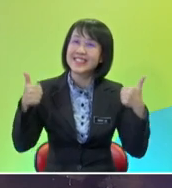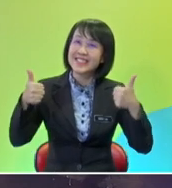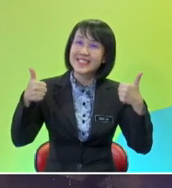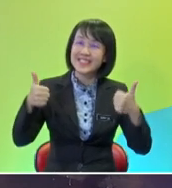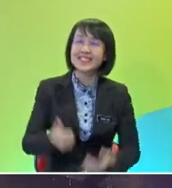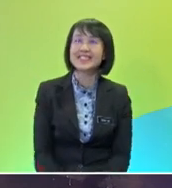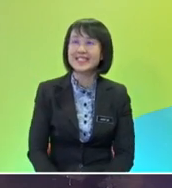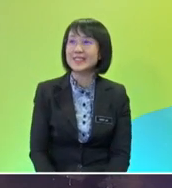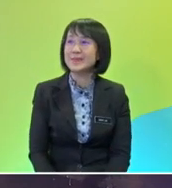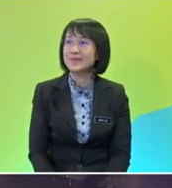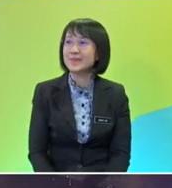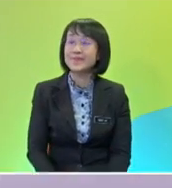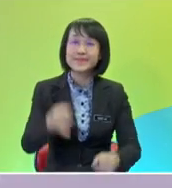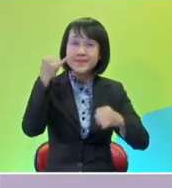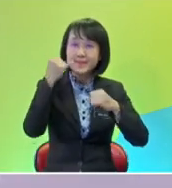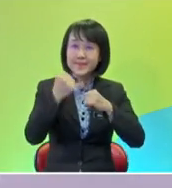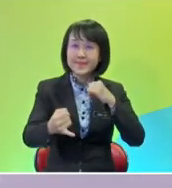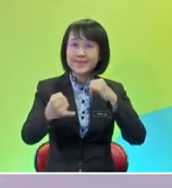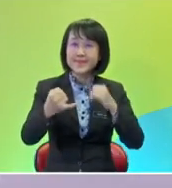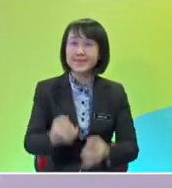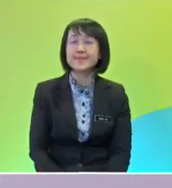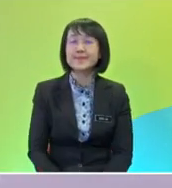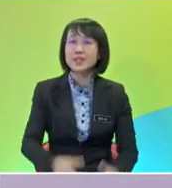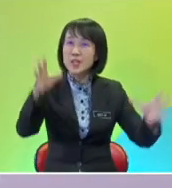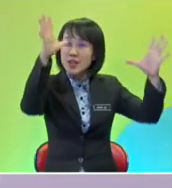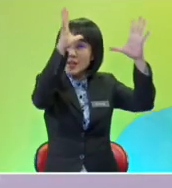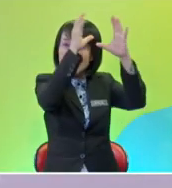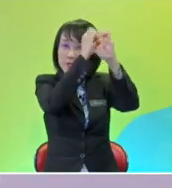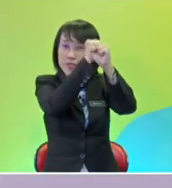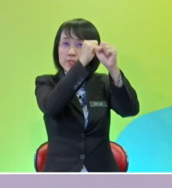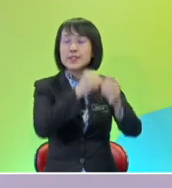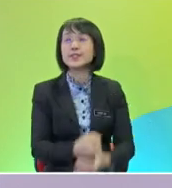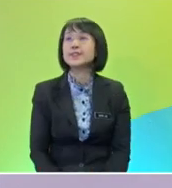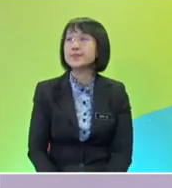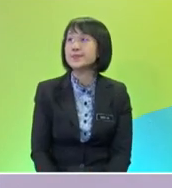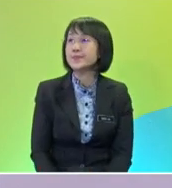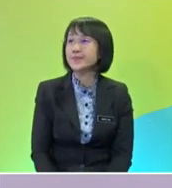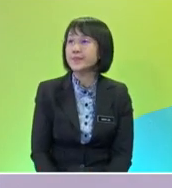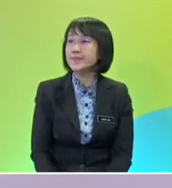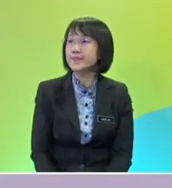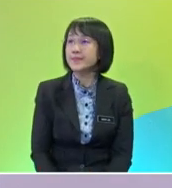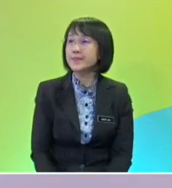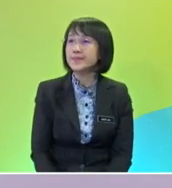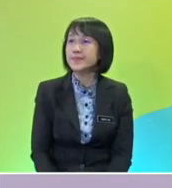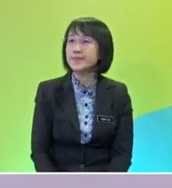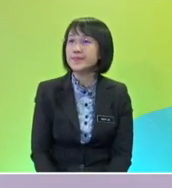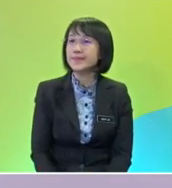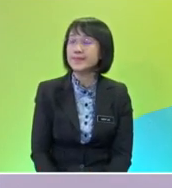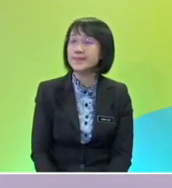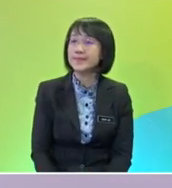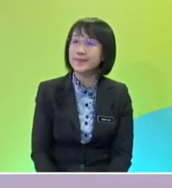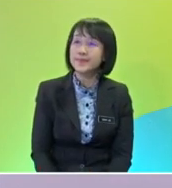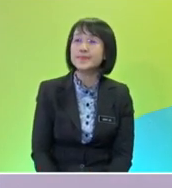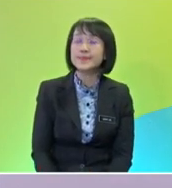everybody. And lastly, conclusion. Can anyone give me a conclusion? We have seen